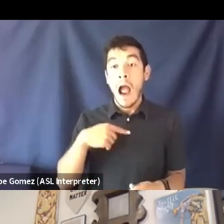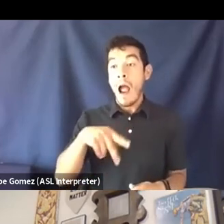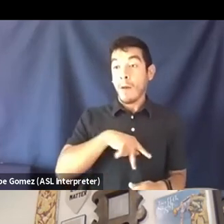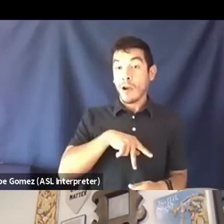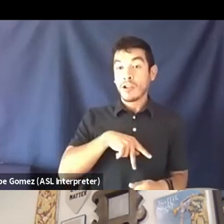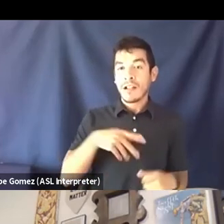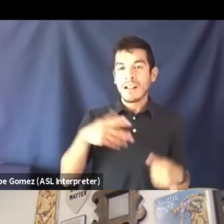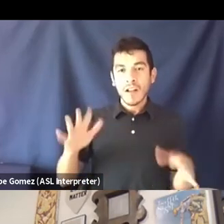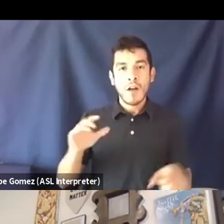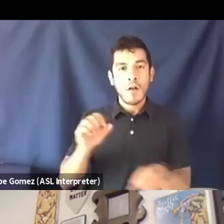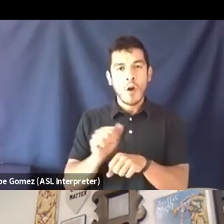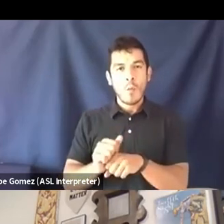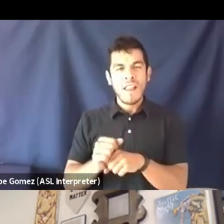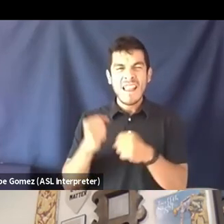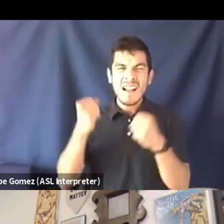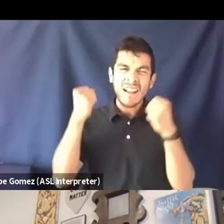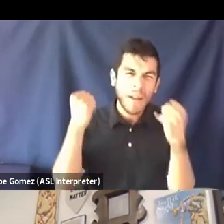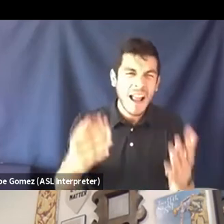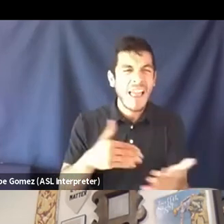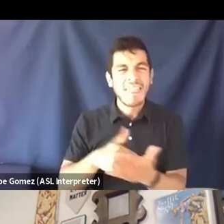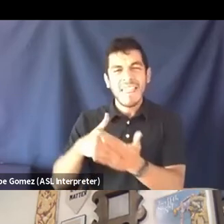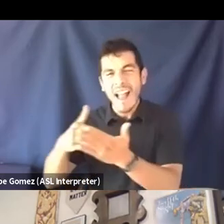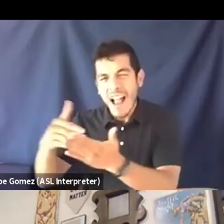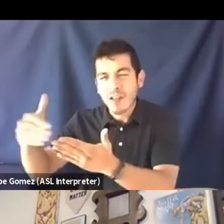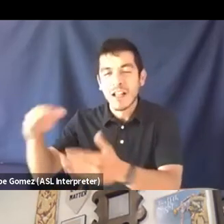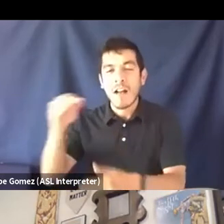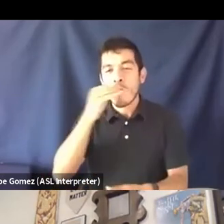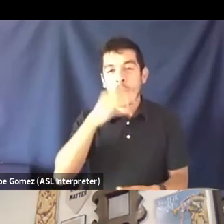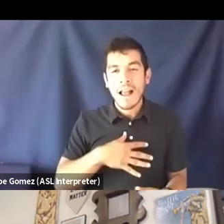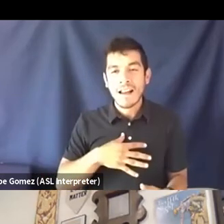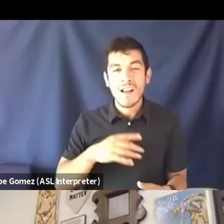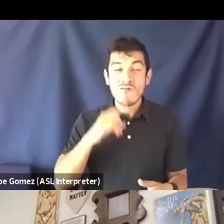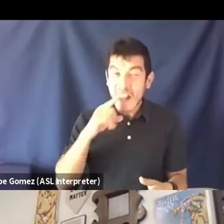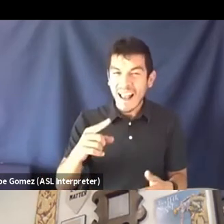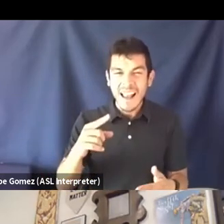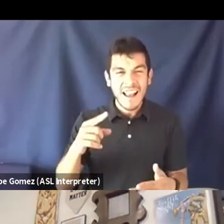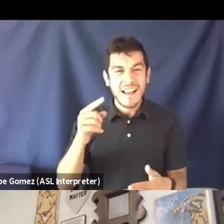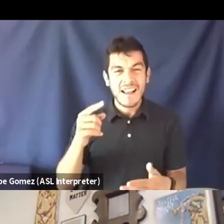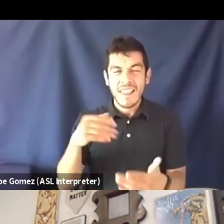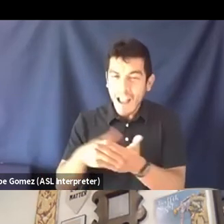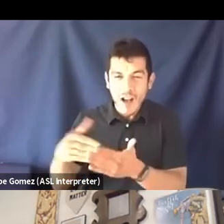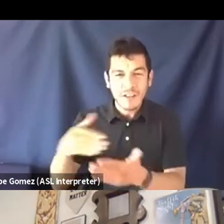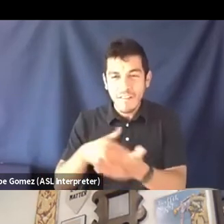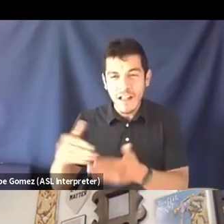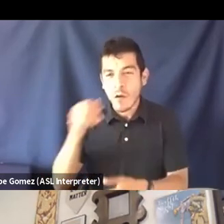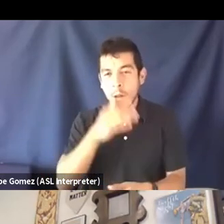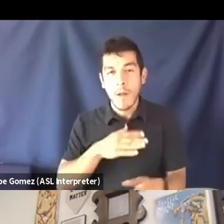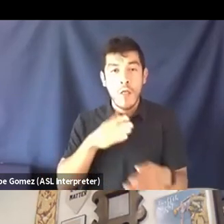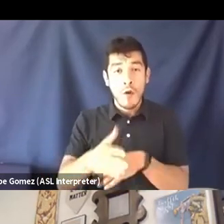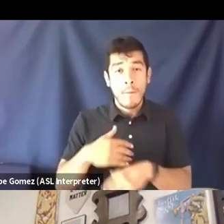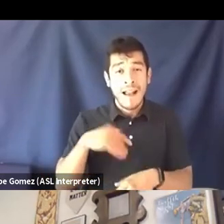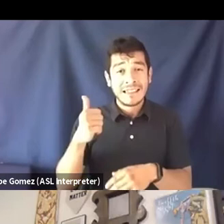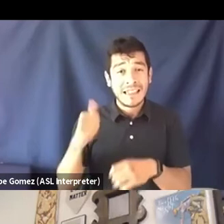with thousands of women, like literally thousands of women throughout this 10 year of